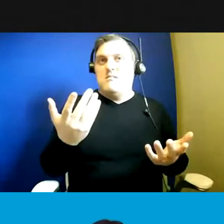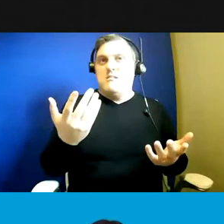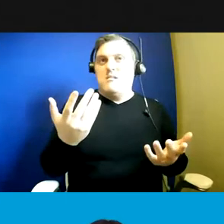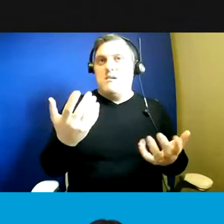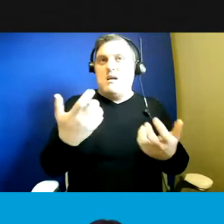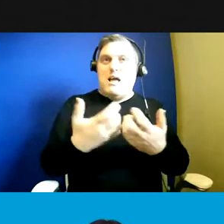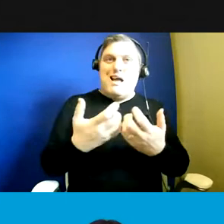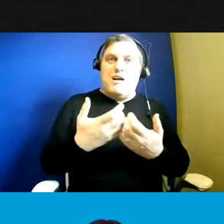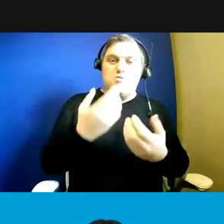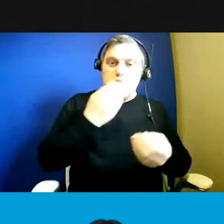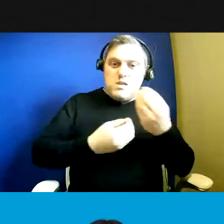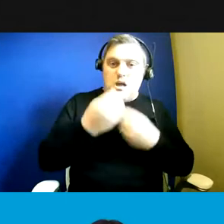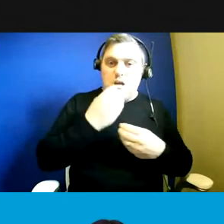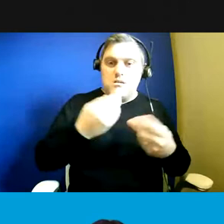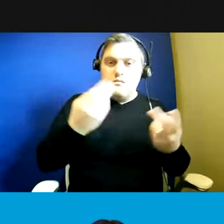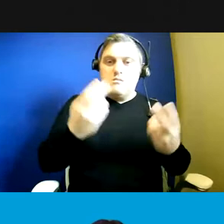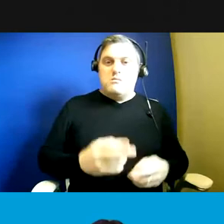diet,